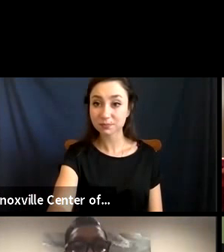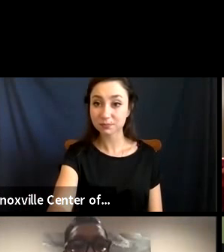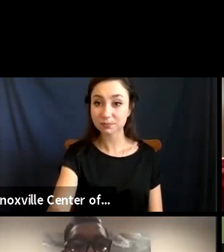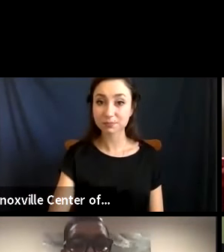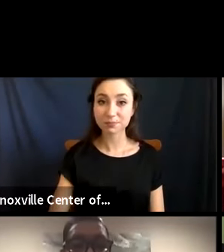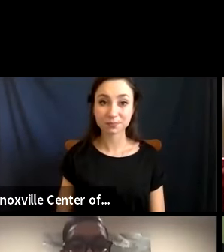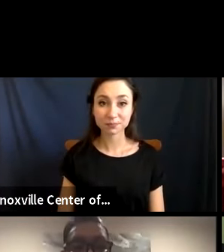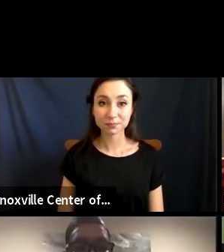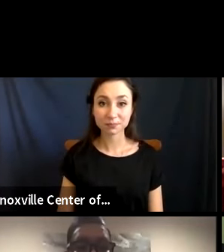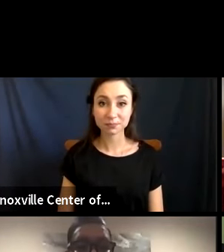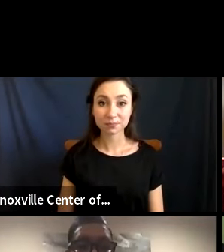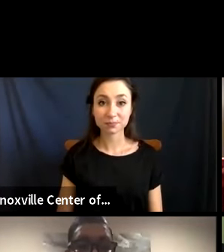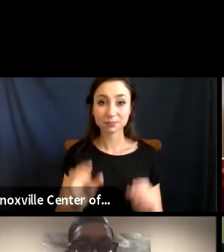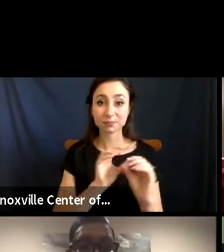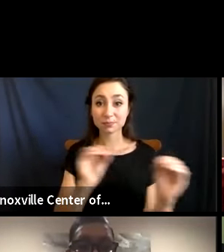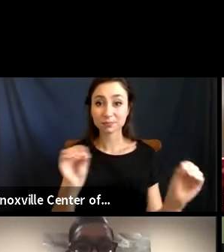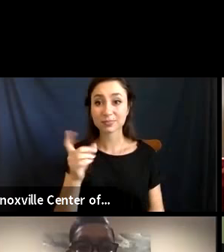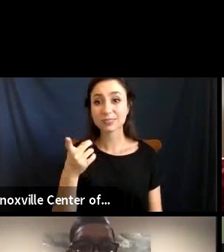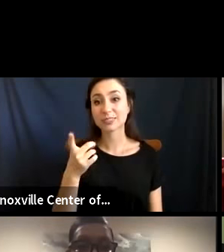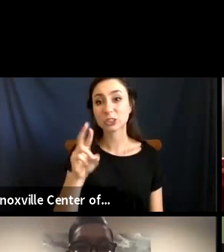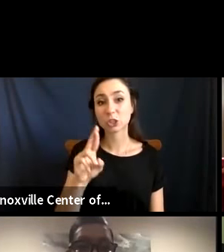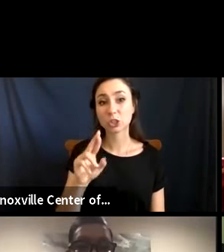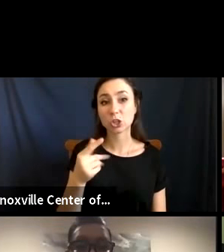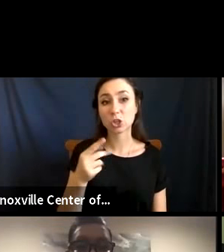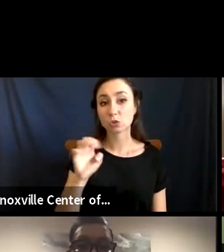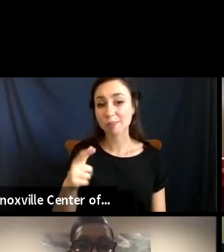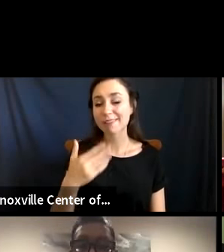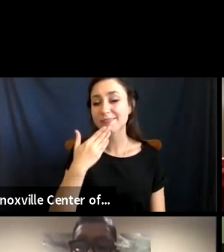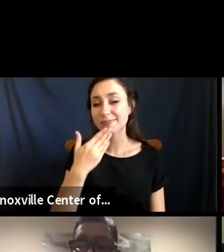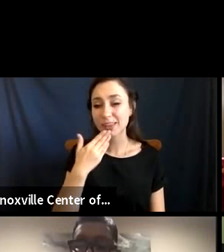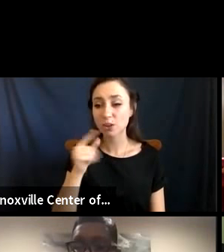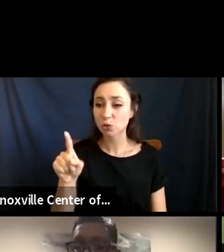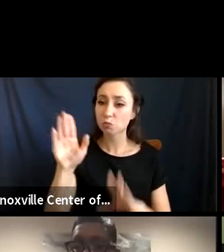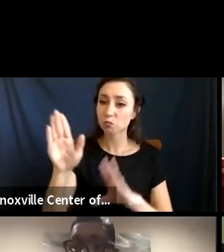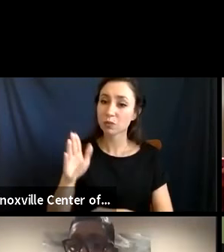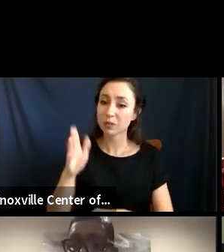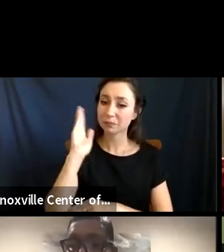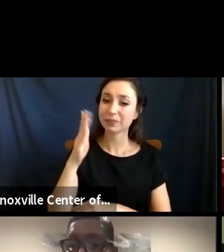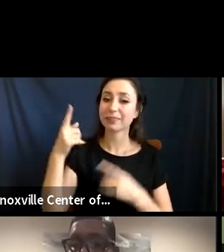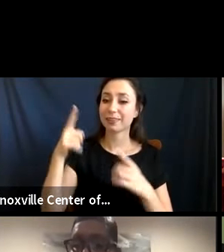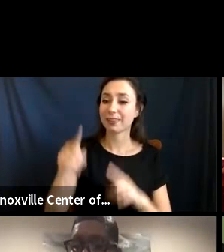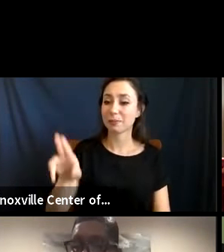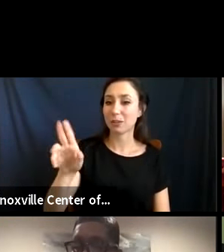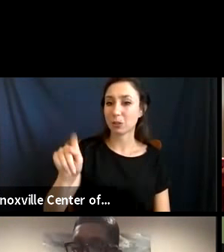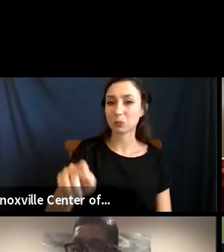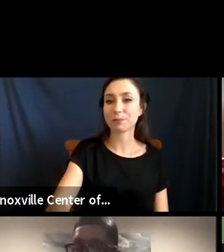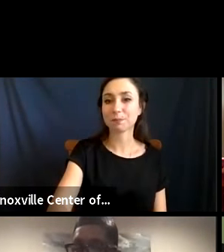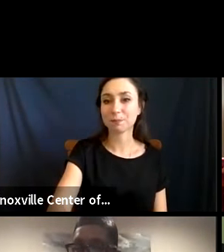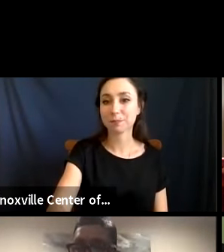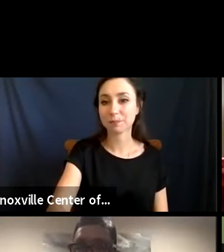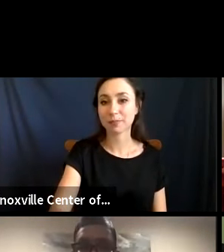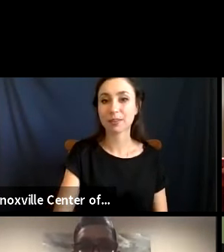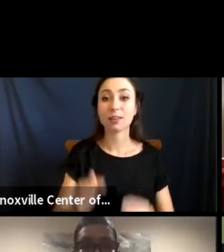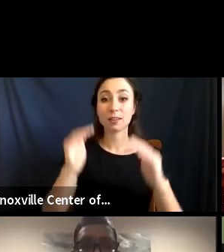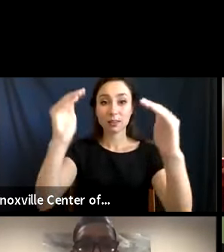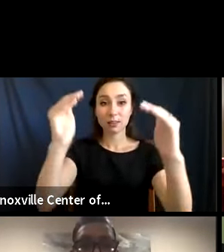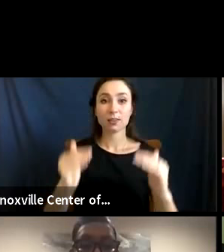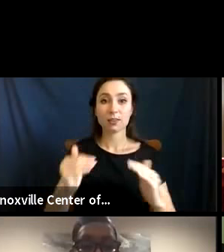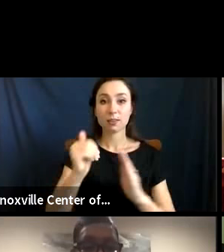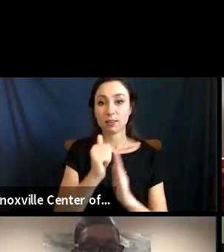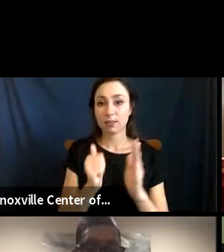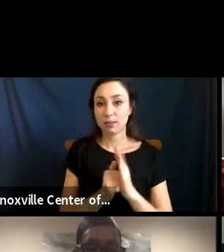If not, Dr. Gregg, thank you again for a really good presentation on what's going on at UT. Next on the